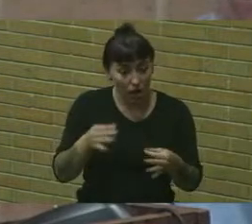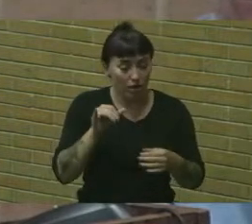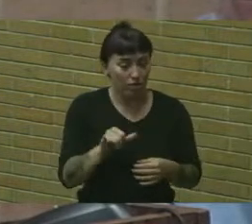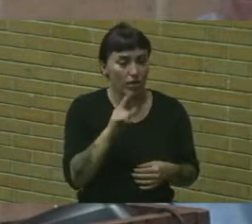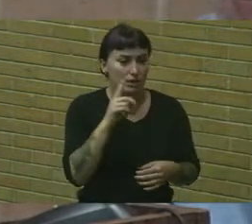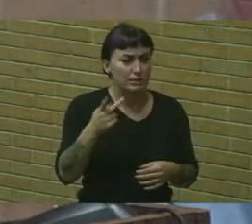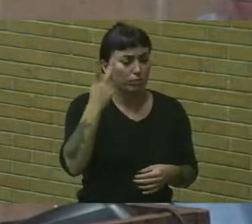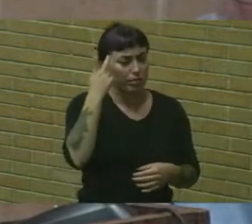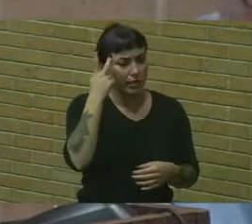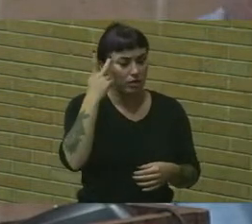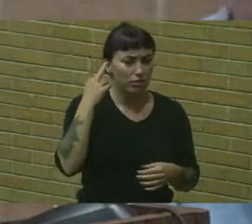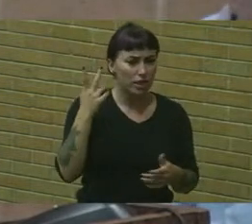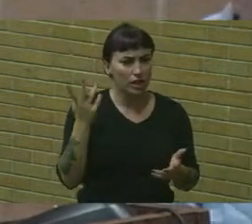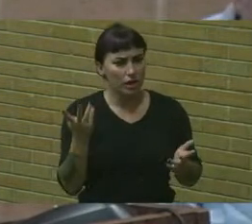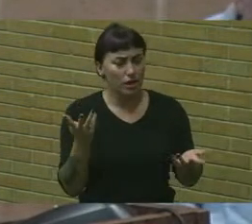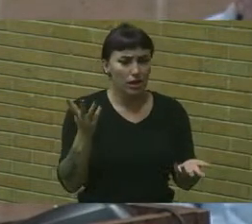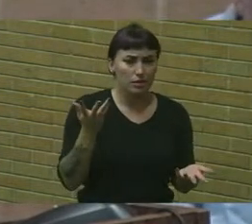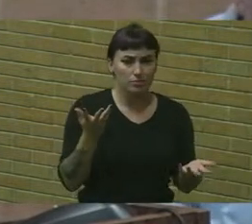it's politically